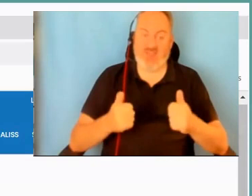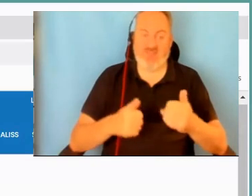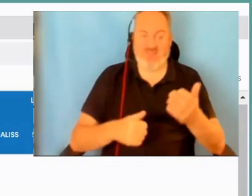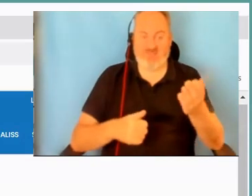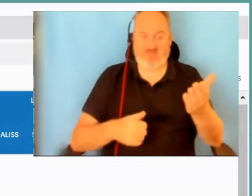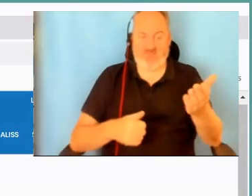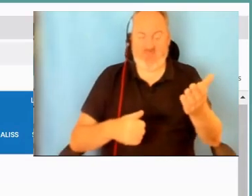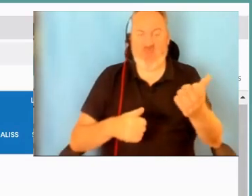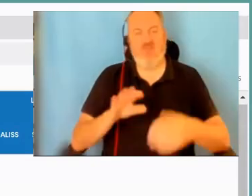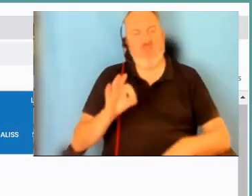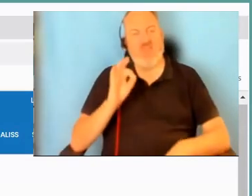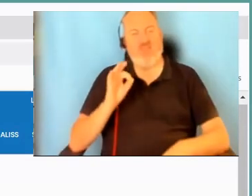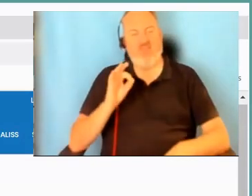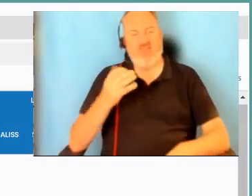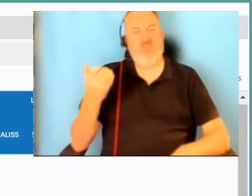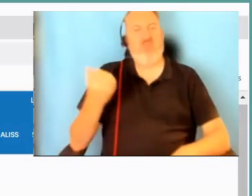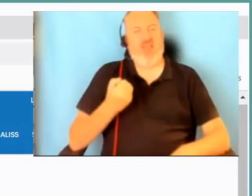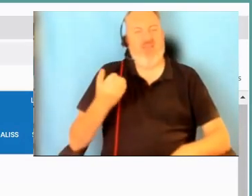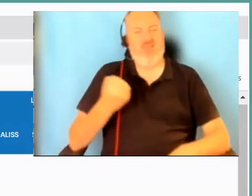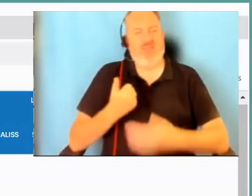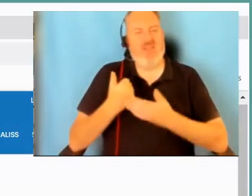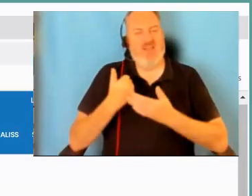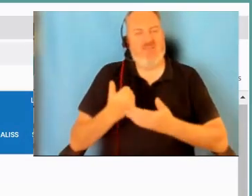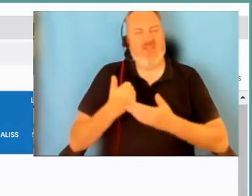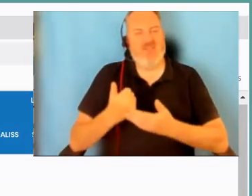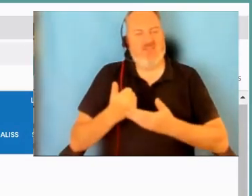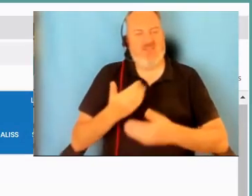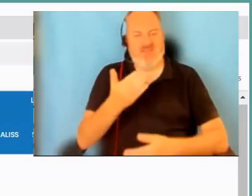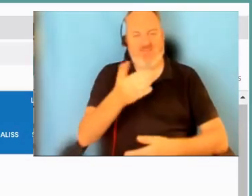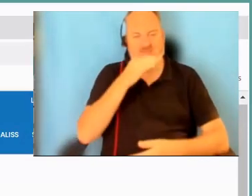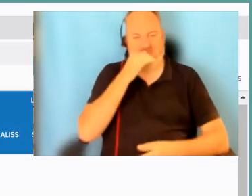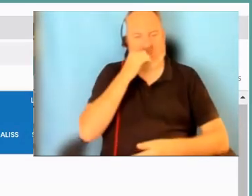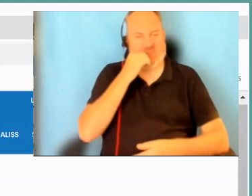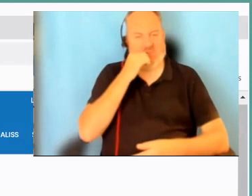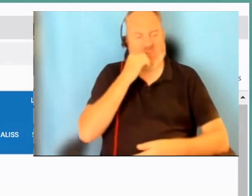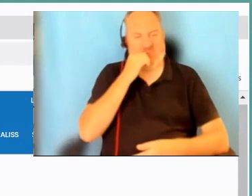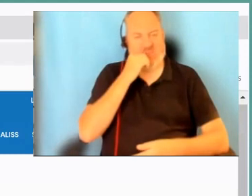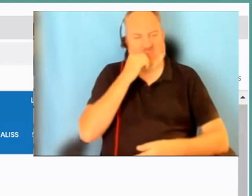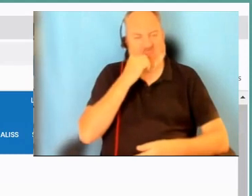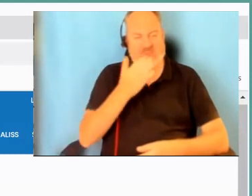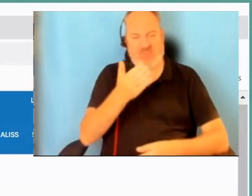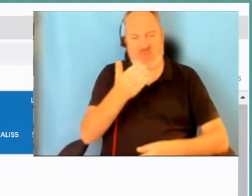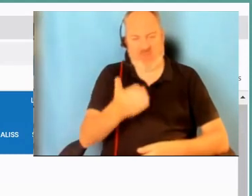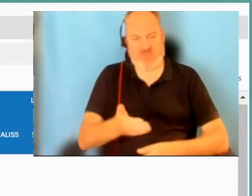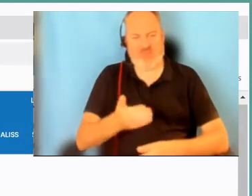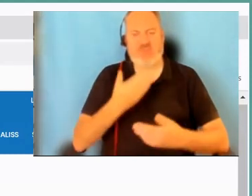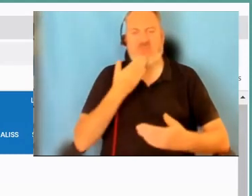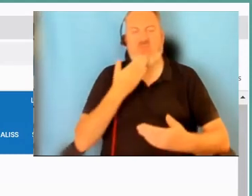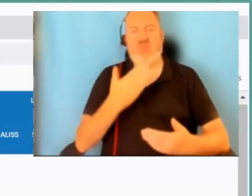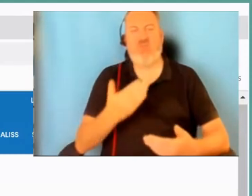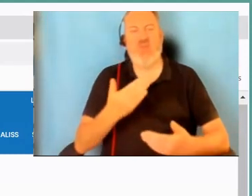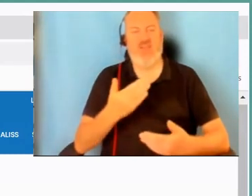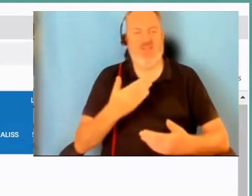So what I've got on the screen here is an example of if you click onto a service, just what it looks like. So we've got benefits